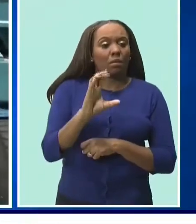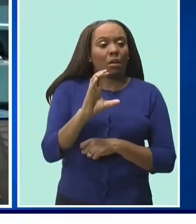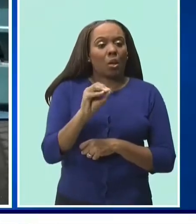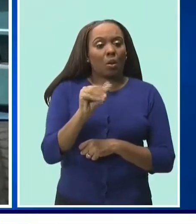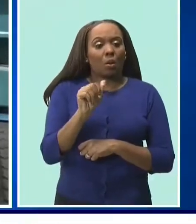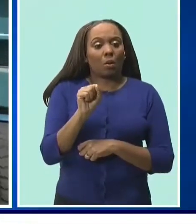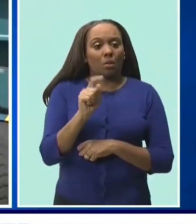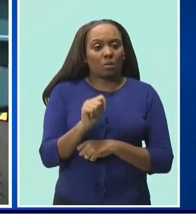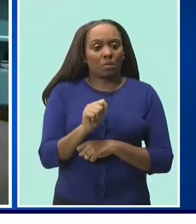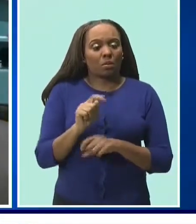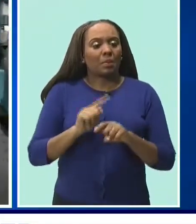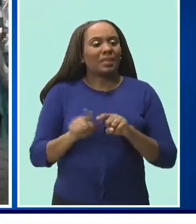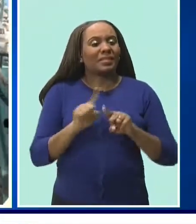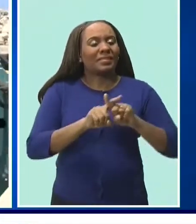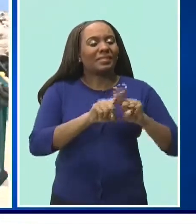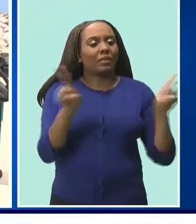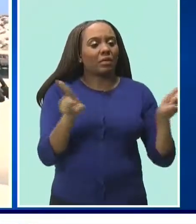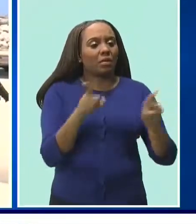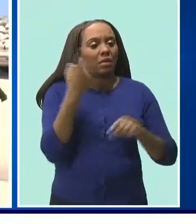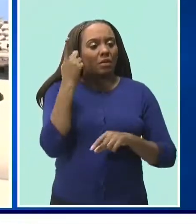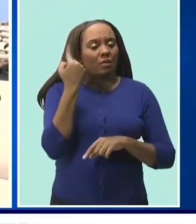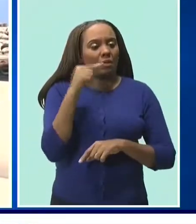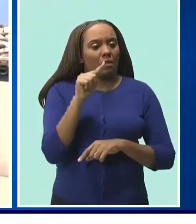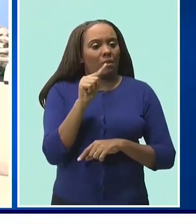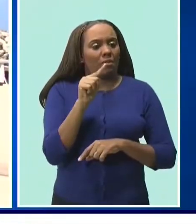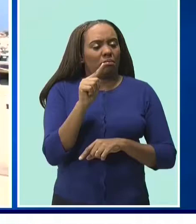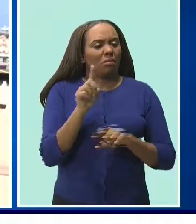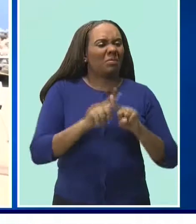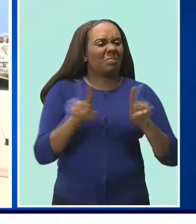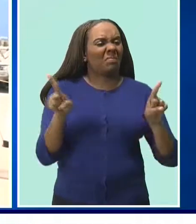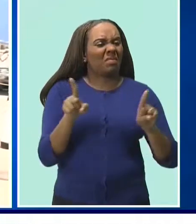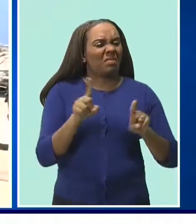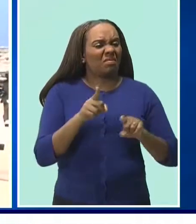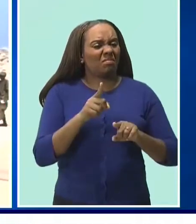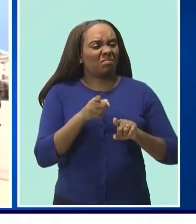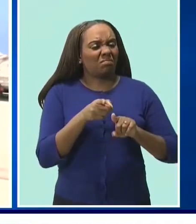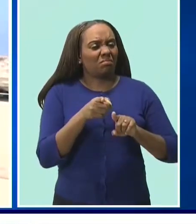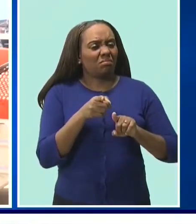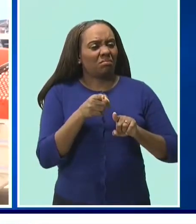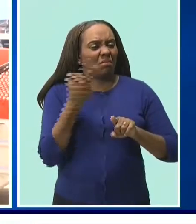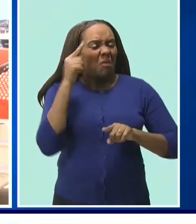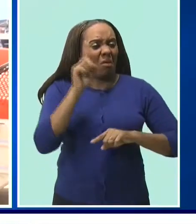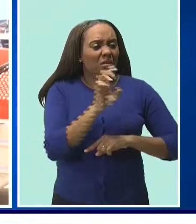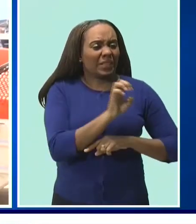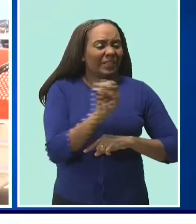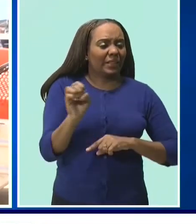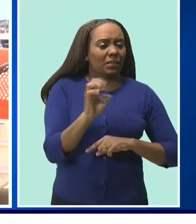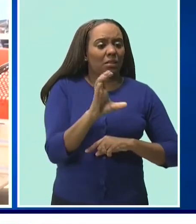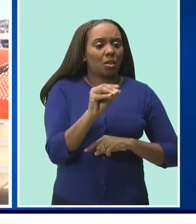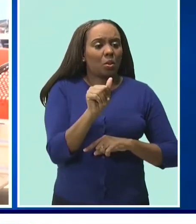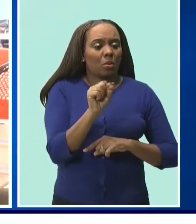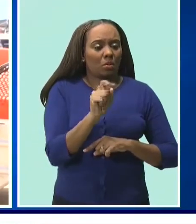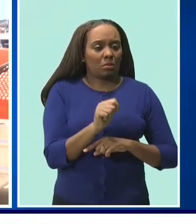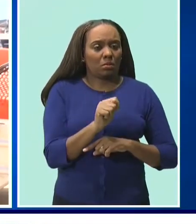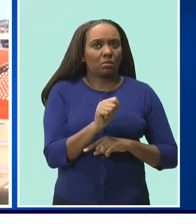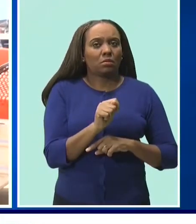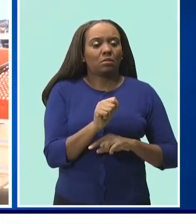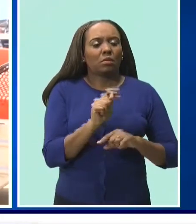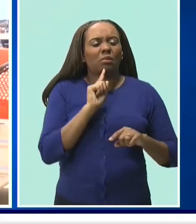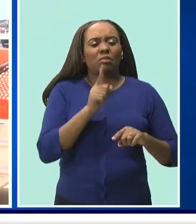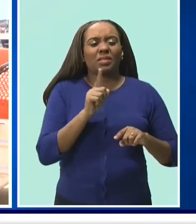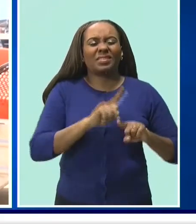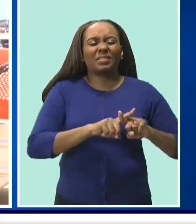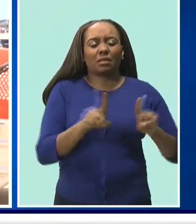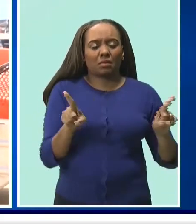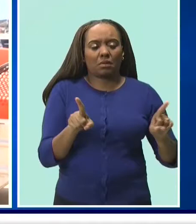different approach is being planned for the east coast. The way that our east coast is, it's very difficult for anything to operate on the east coast, to be truthful. On